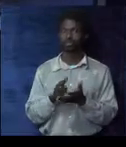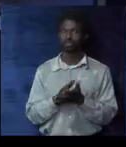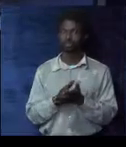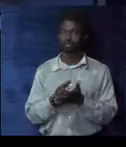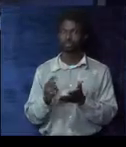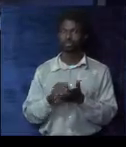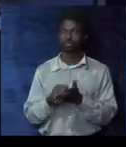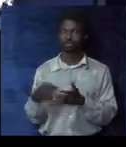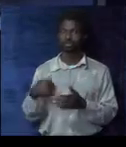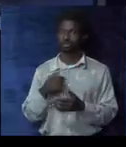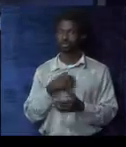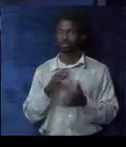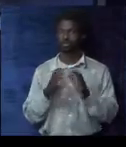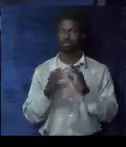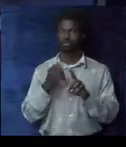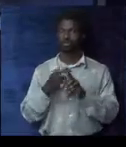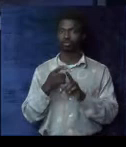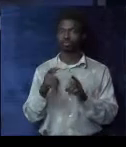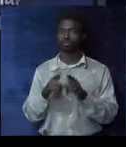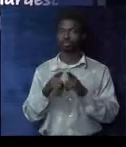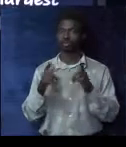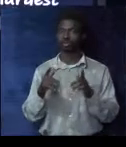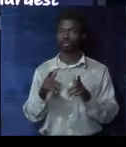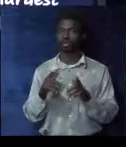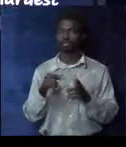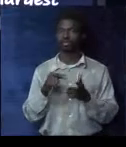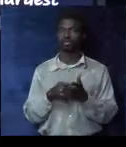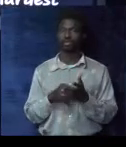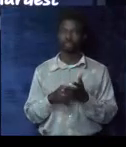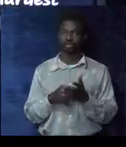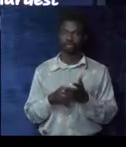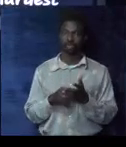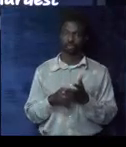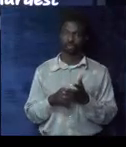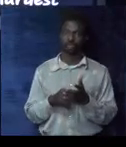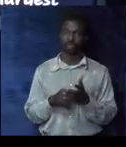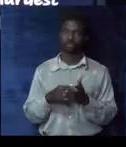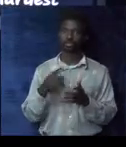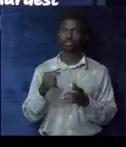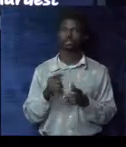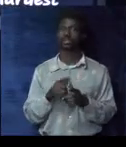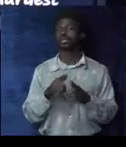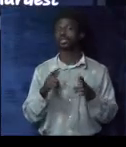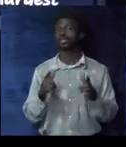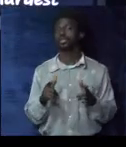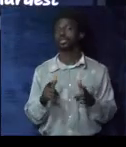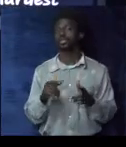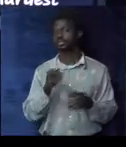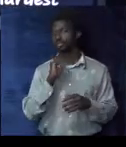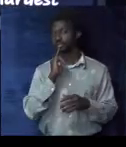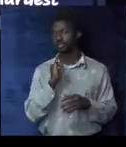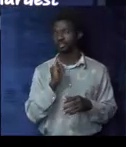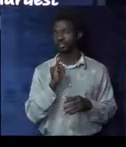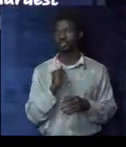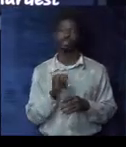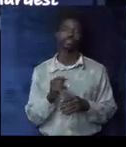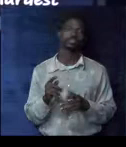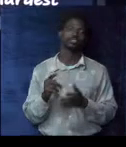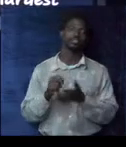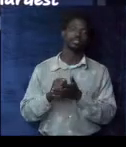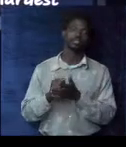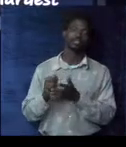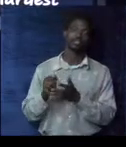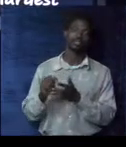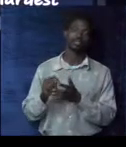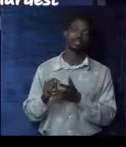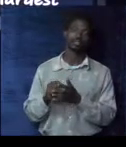trillion. Then we now start comparing from the largest place value. In this case, the largest place value is the trillion, okay, the units of trillions.